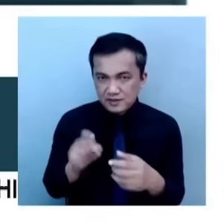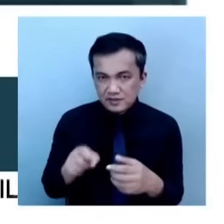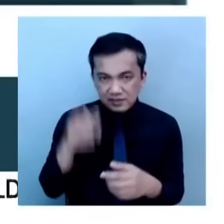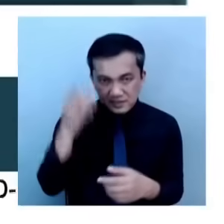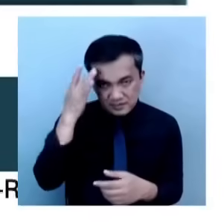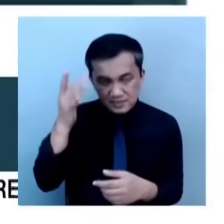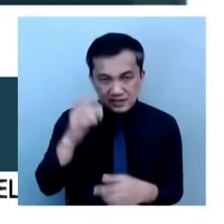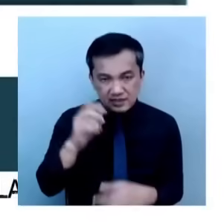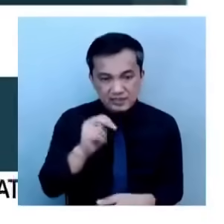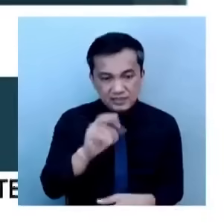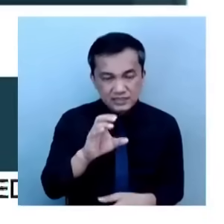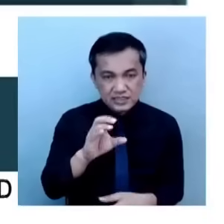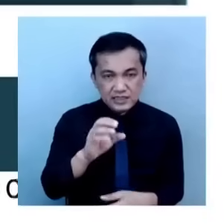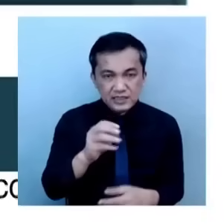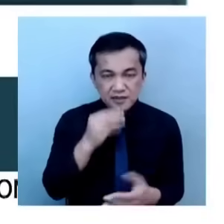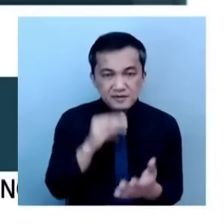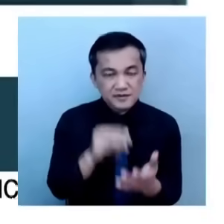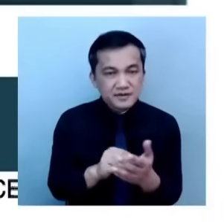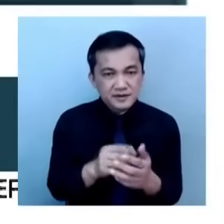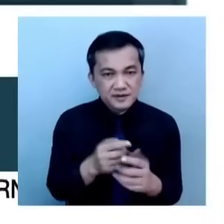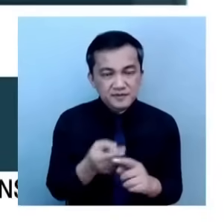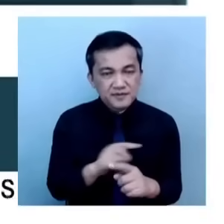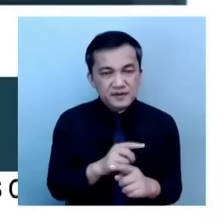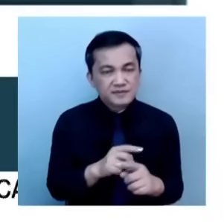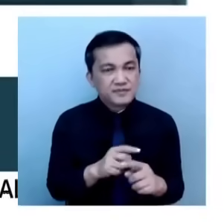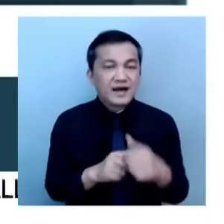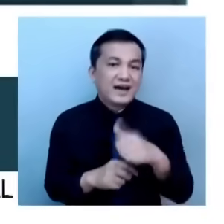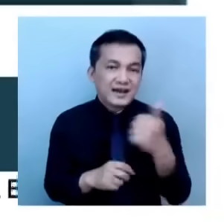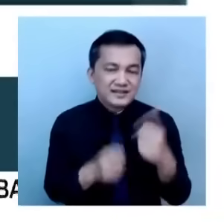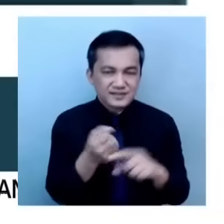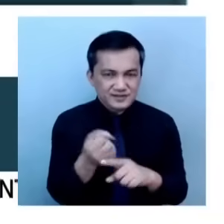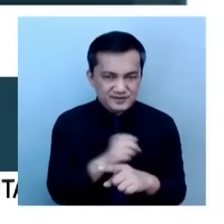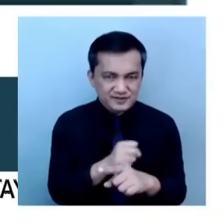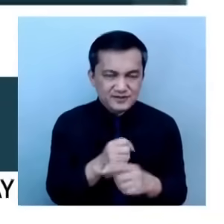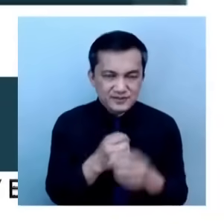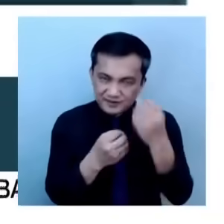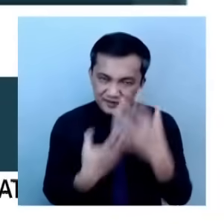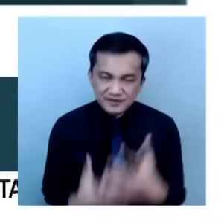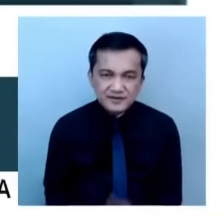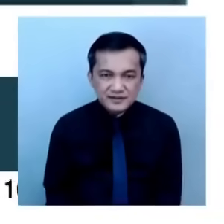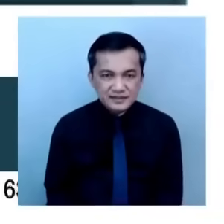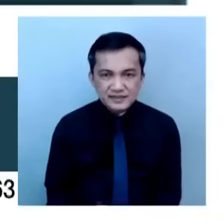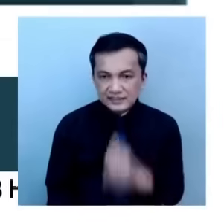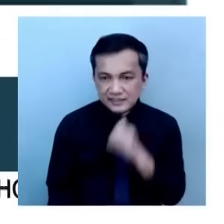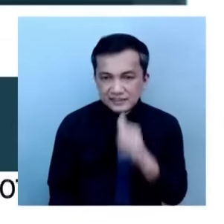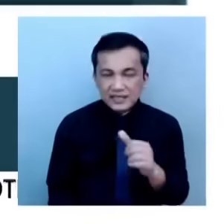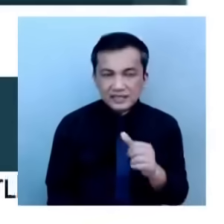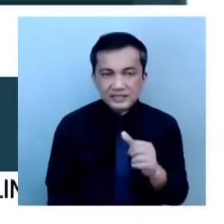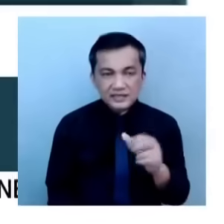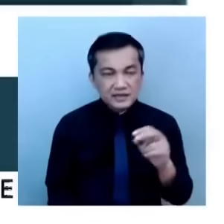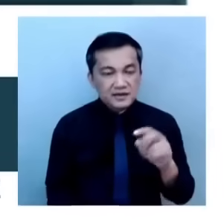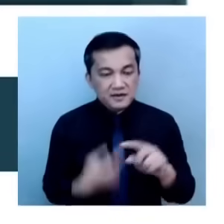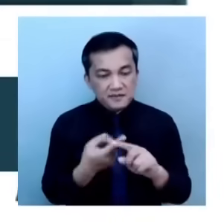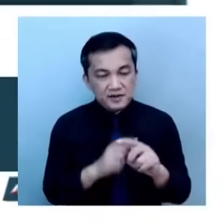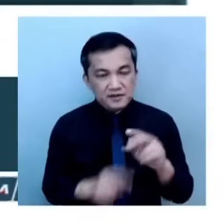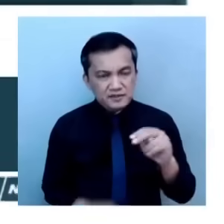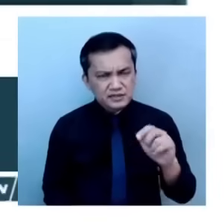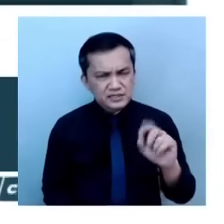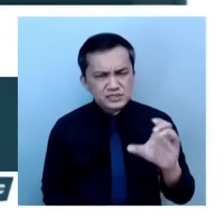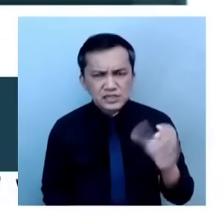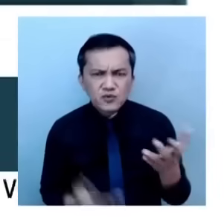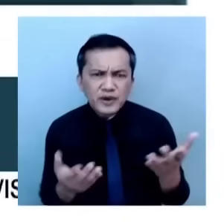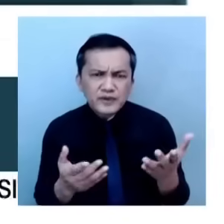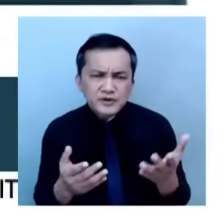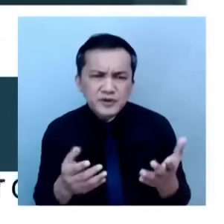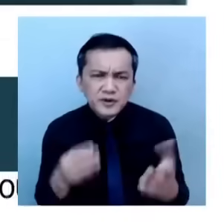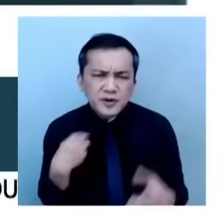NTC memorandum from from other sources of information, not from the NTC itself. Mm. So where were you, Madam